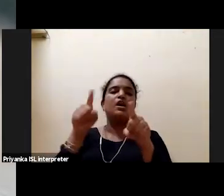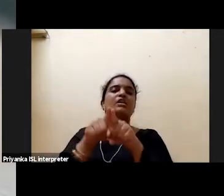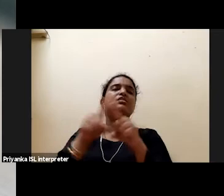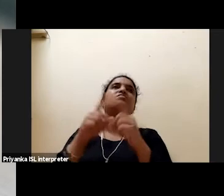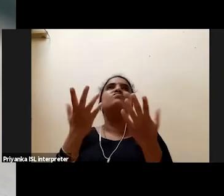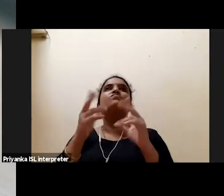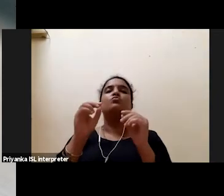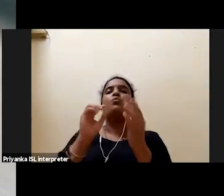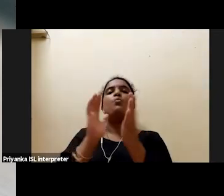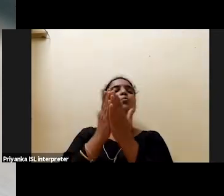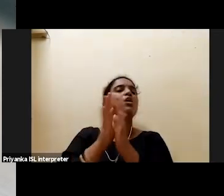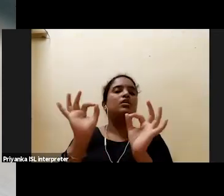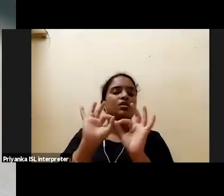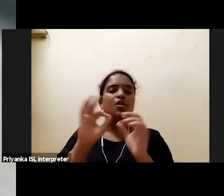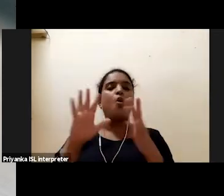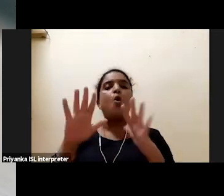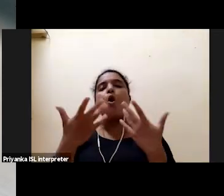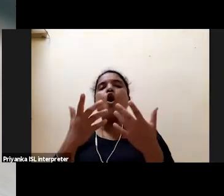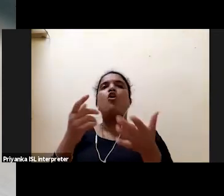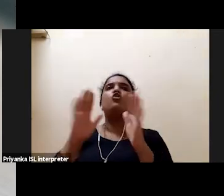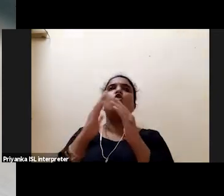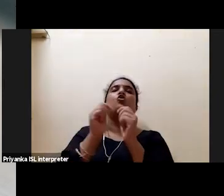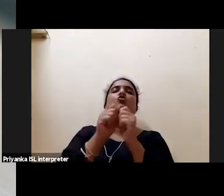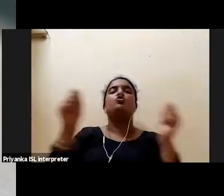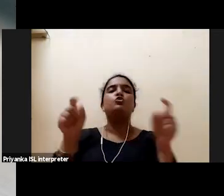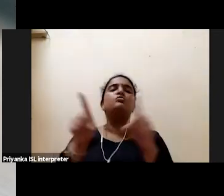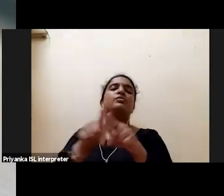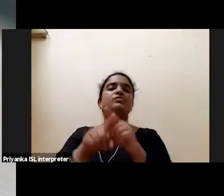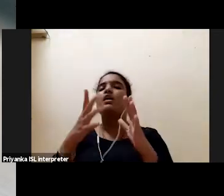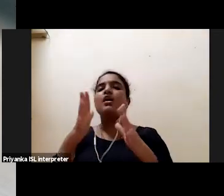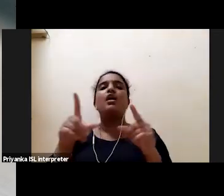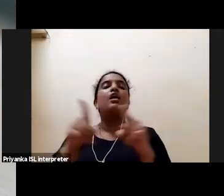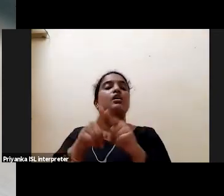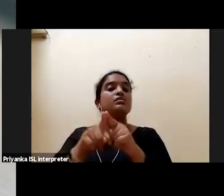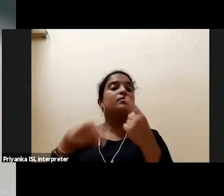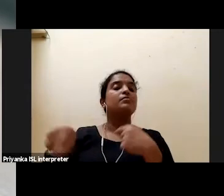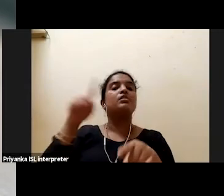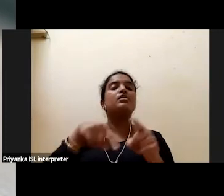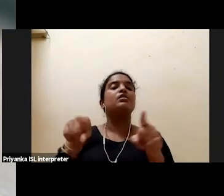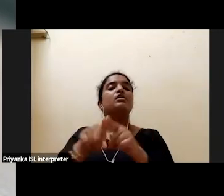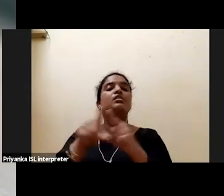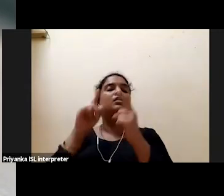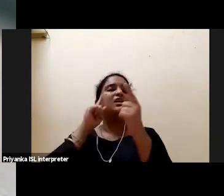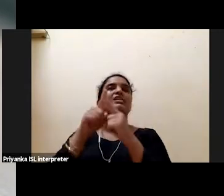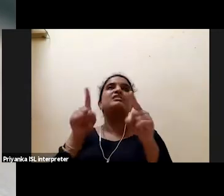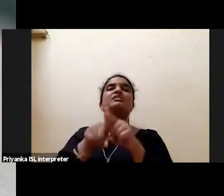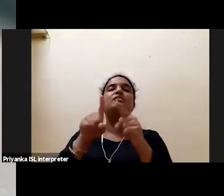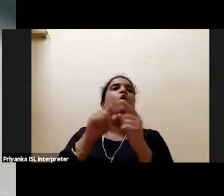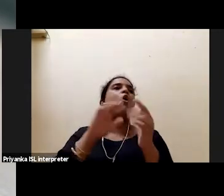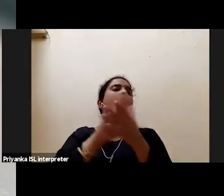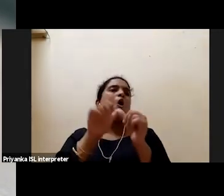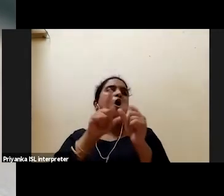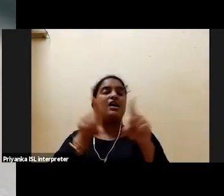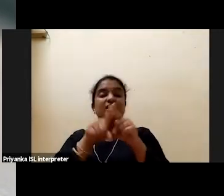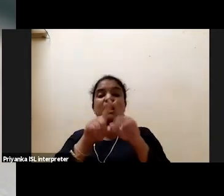like a book or a newspaper article or a magazine story. Like I said, it's like someone coming to your living room or your home, and that's